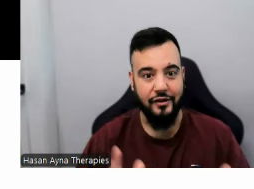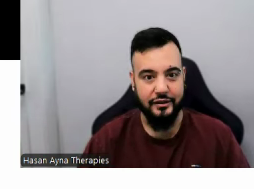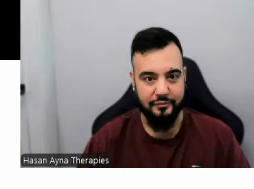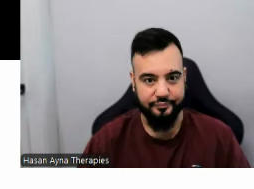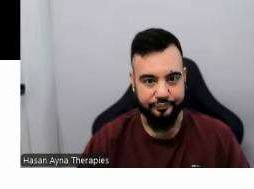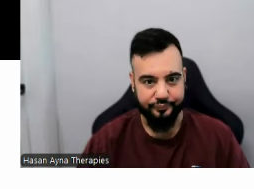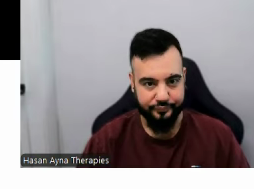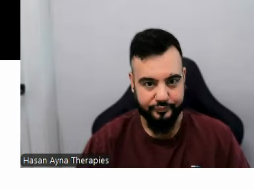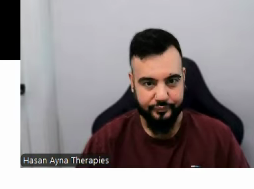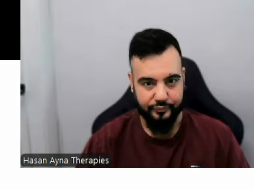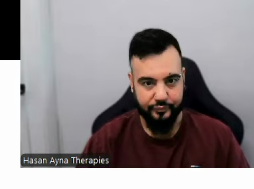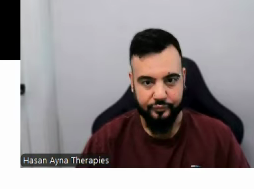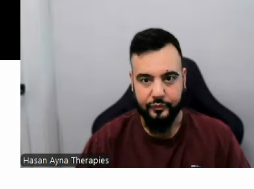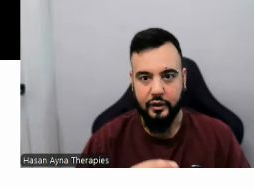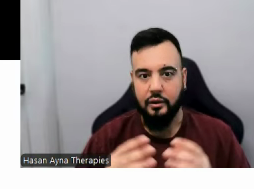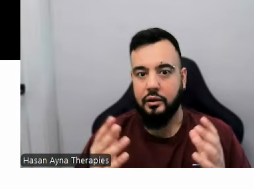in character.